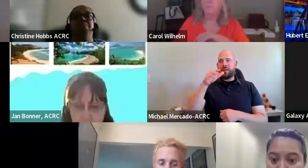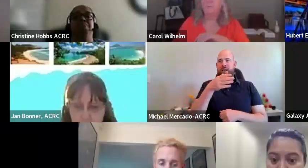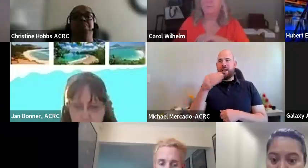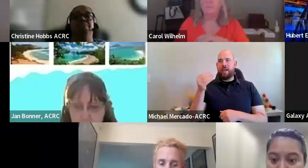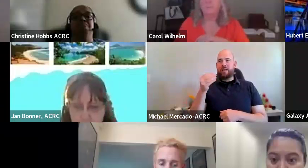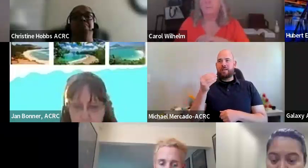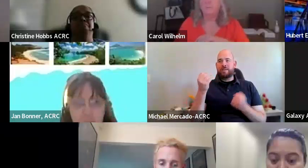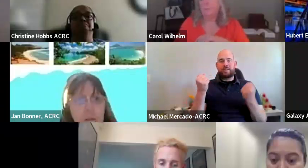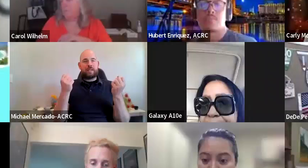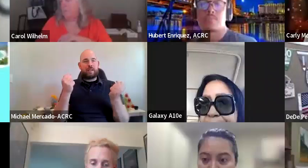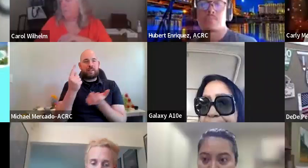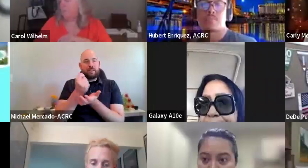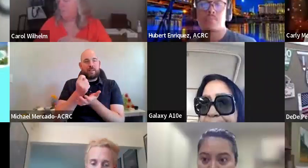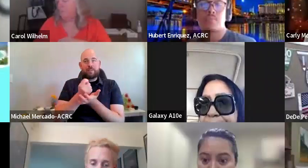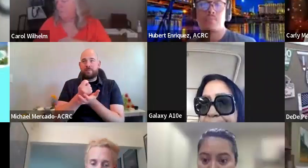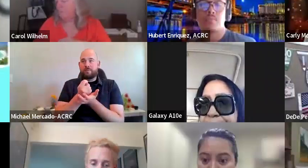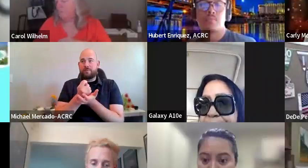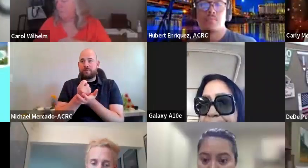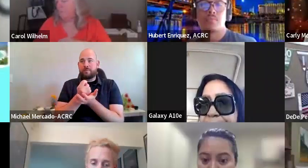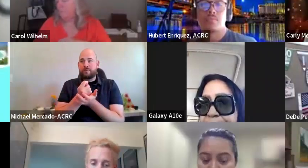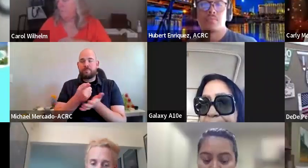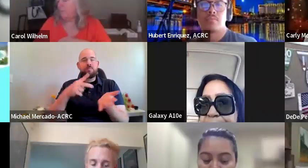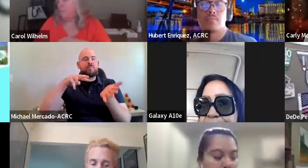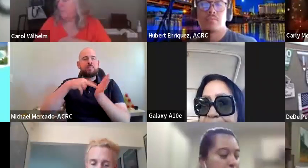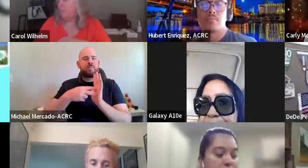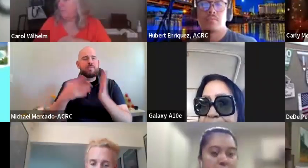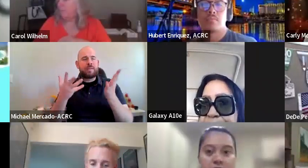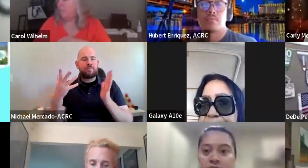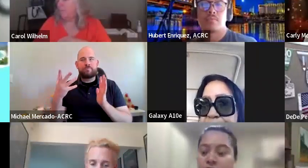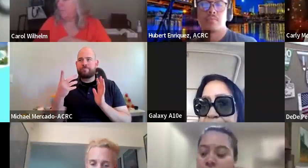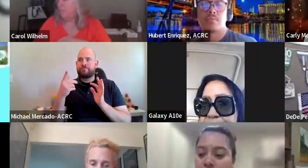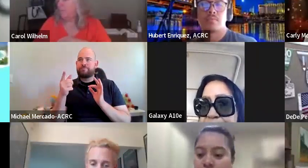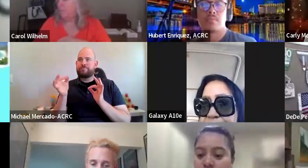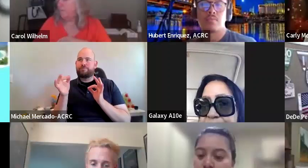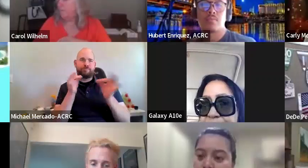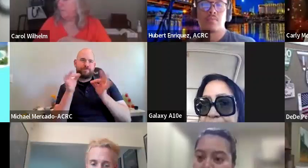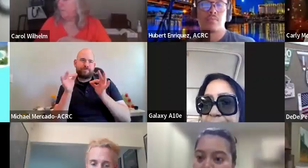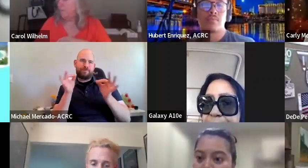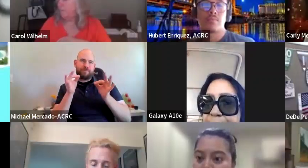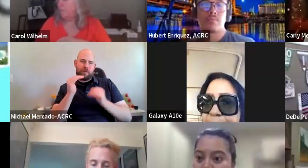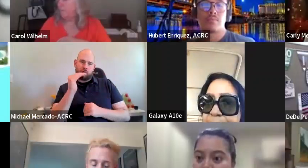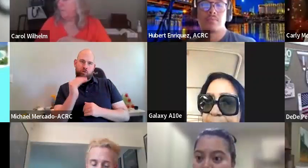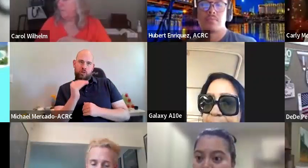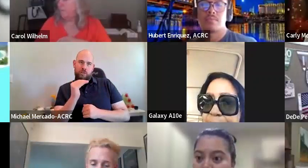The second account is at Deaf Signing Therapy.